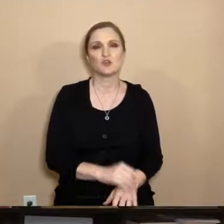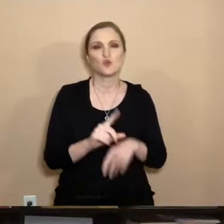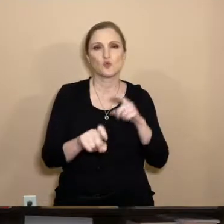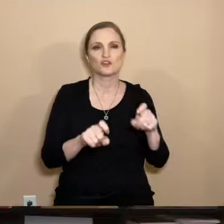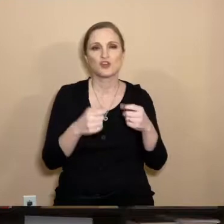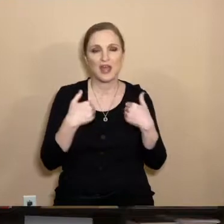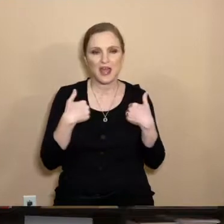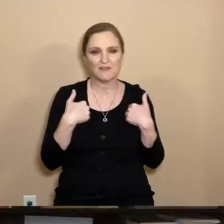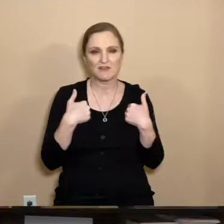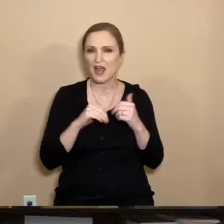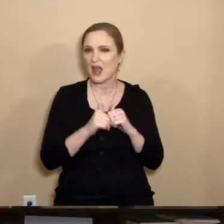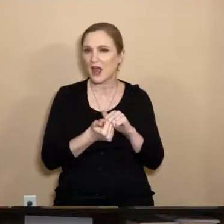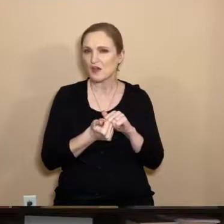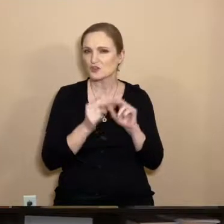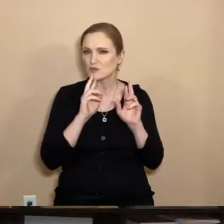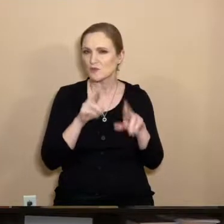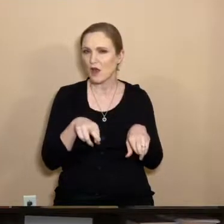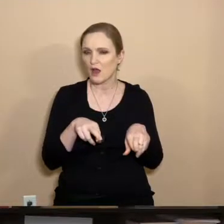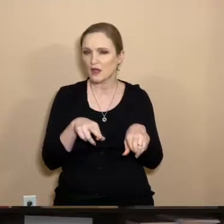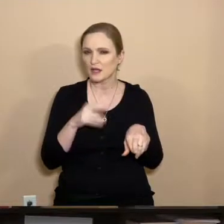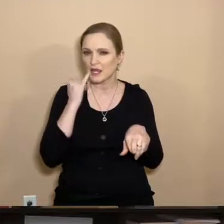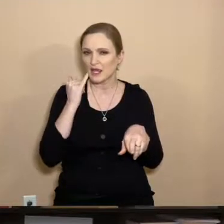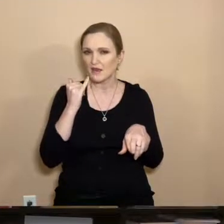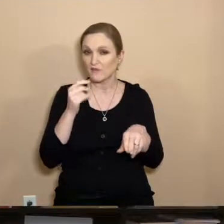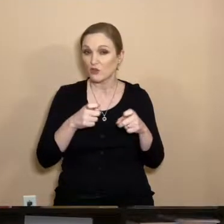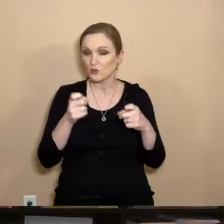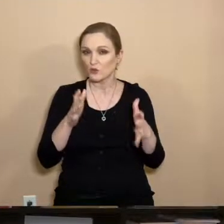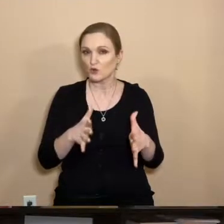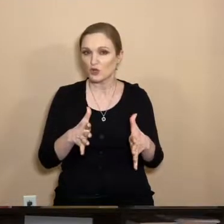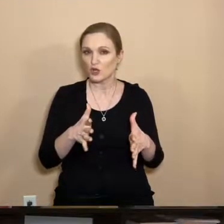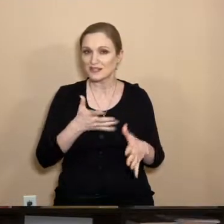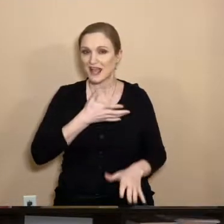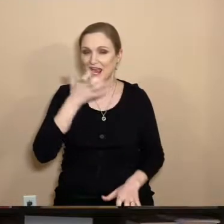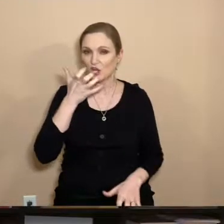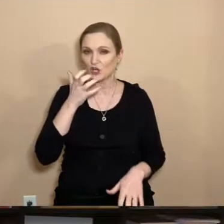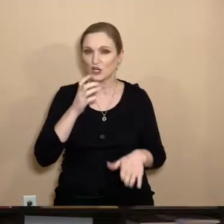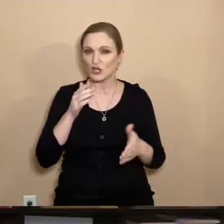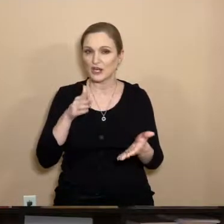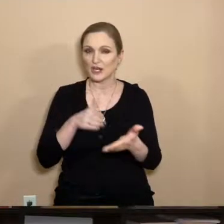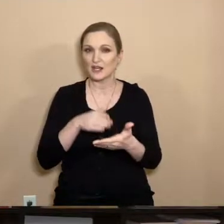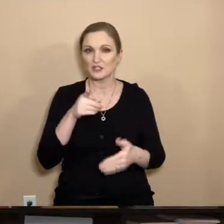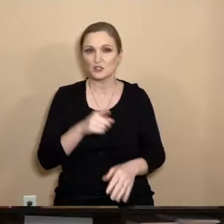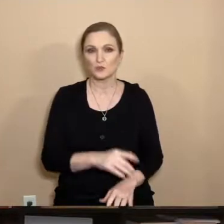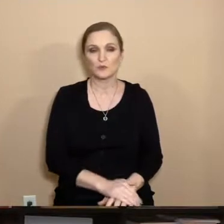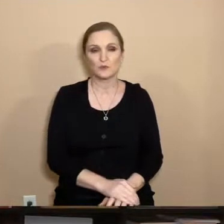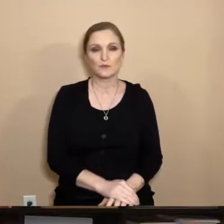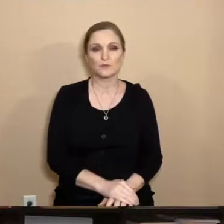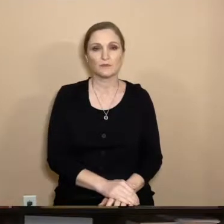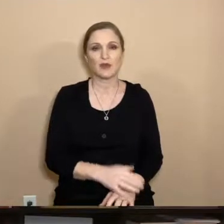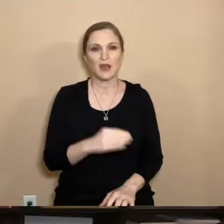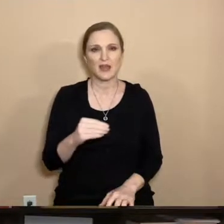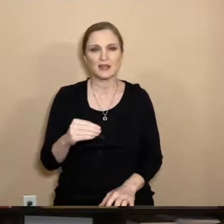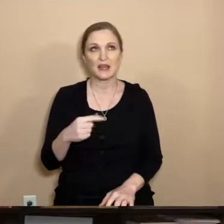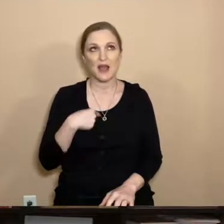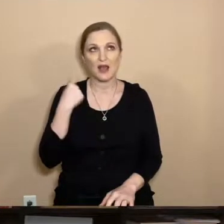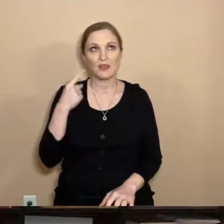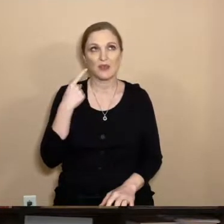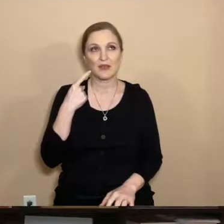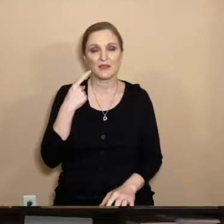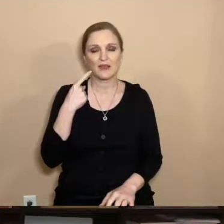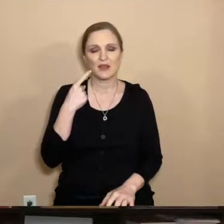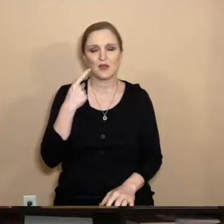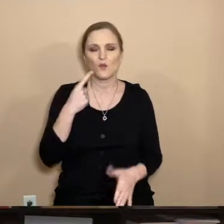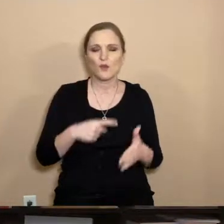have there is simply, how should one respond when the anger of the ruler rises against them? And I think the point here